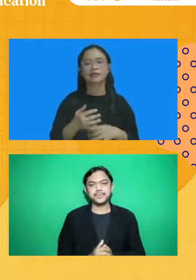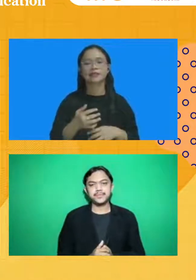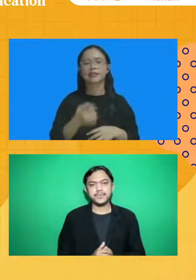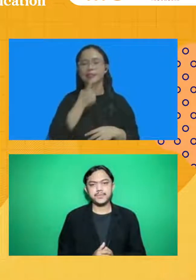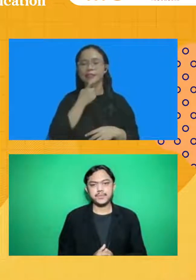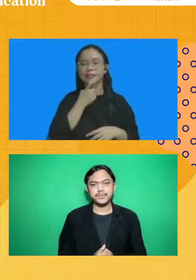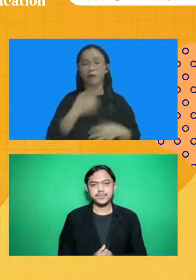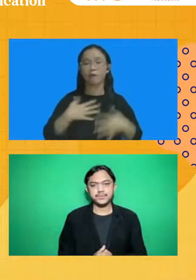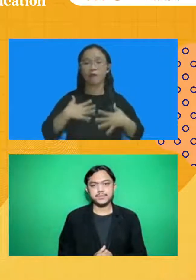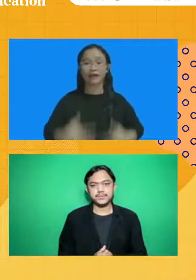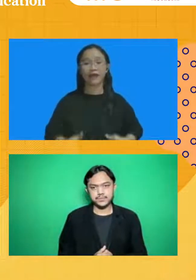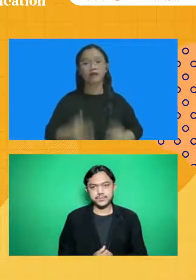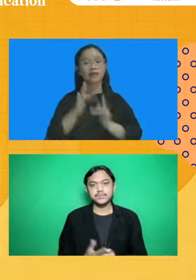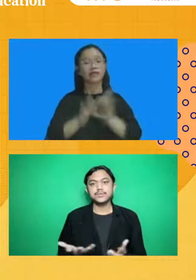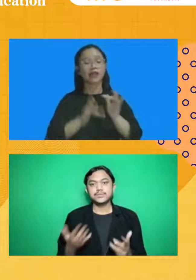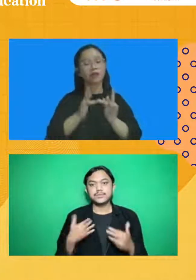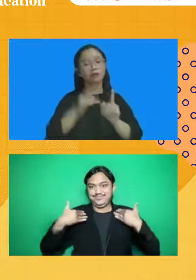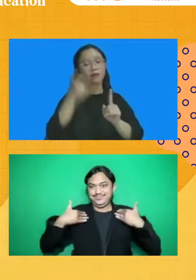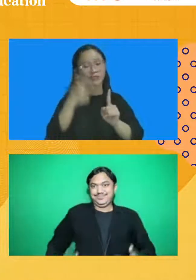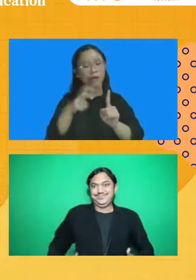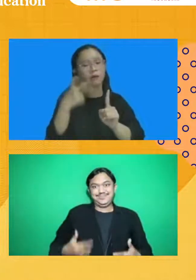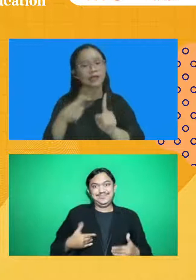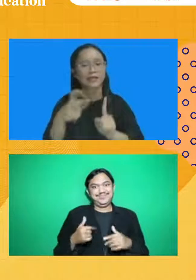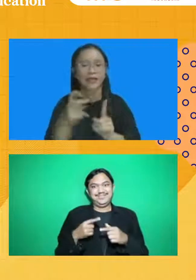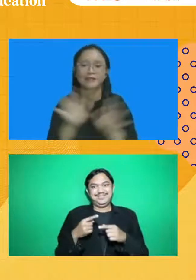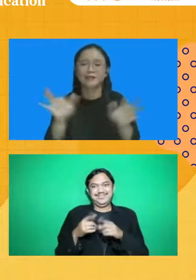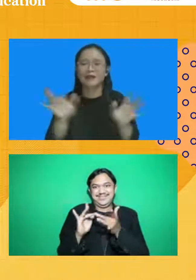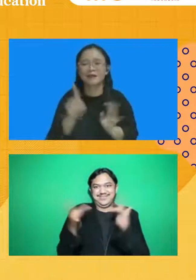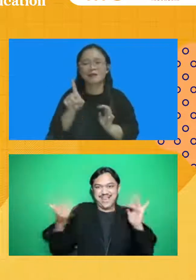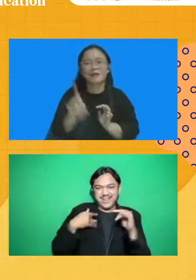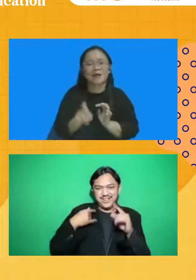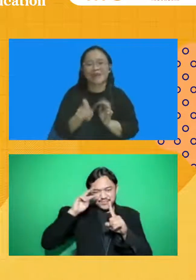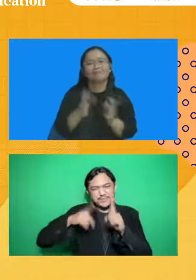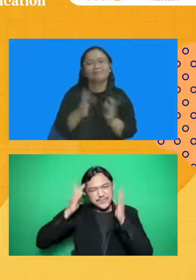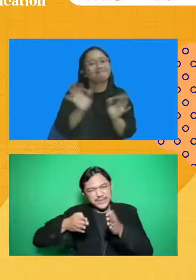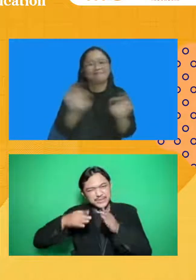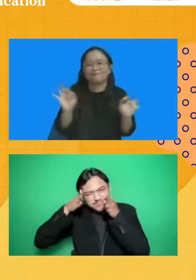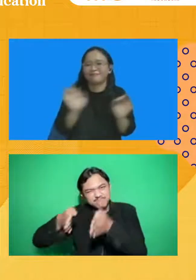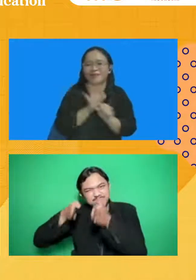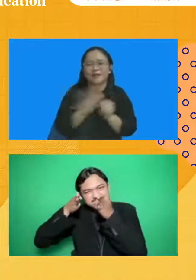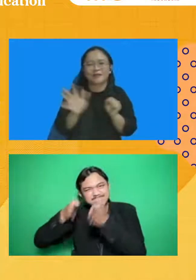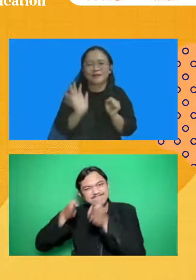know. So I think hopefully that was okay. Thank you.